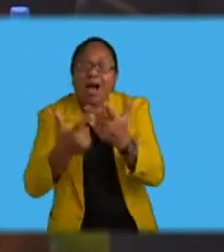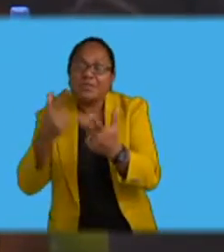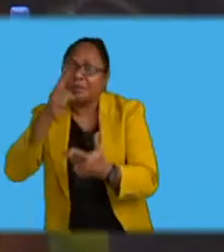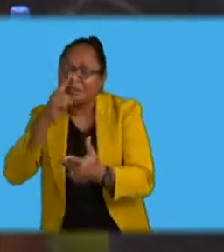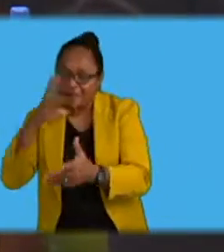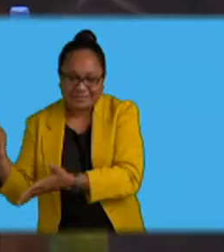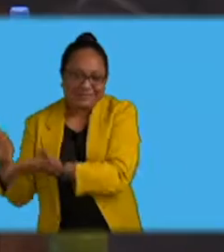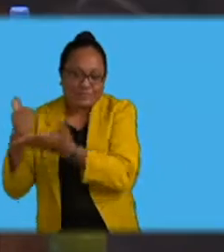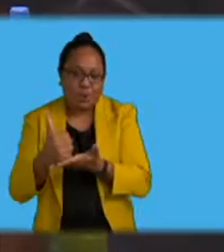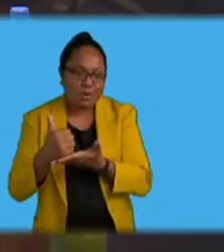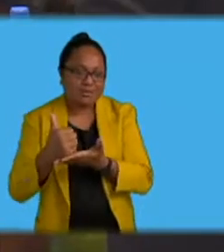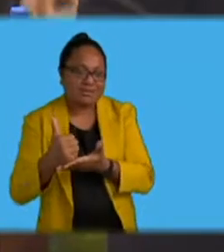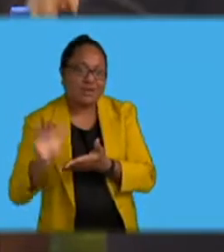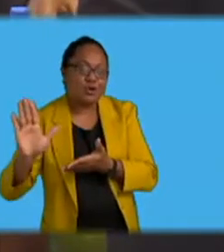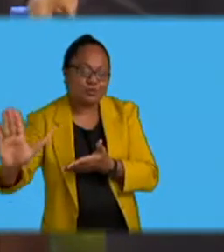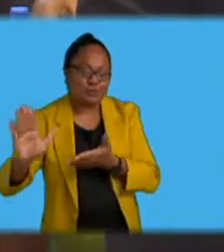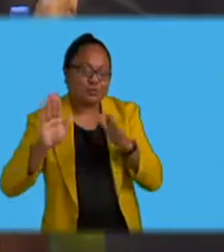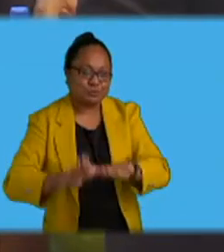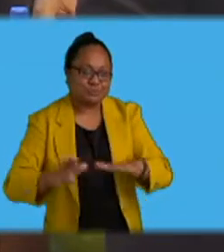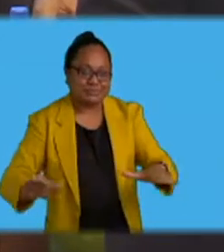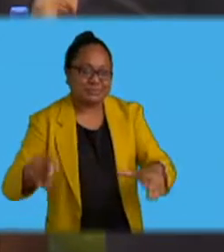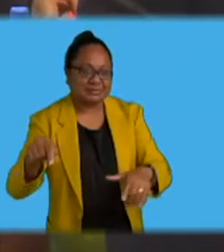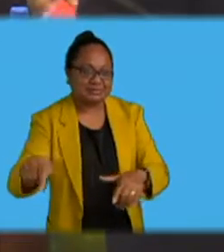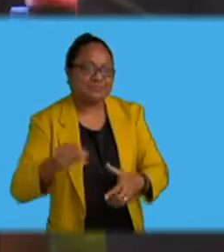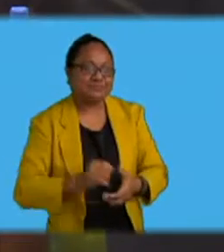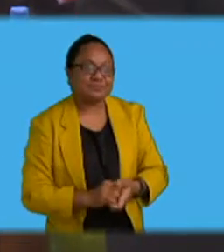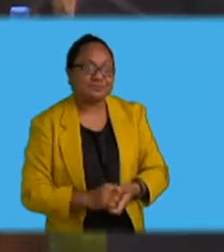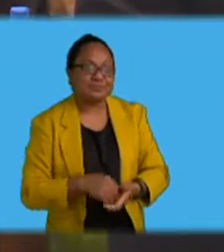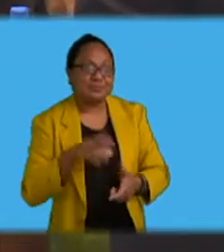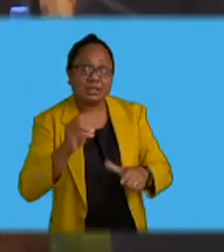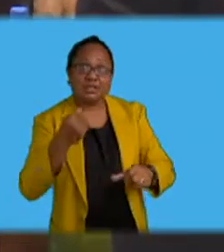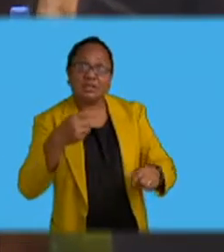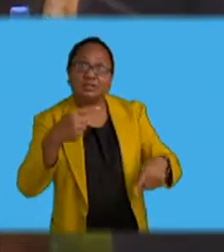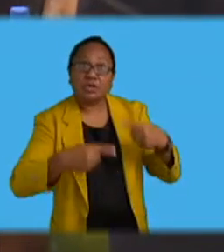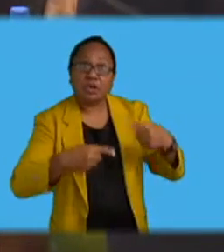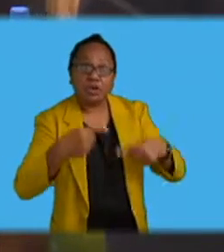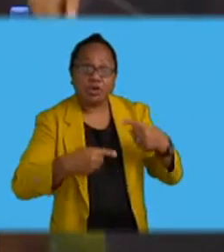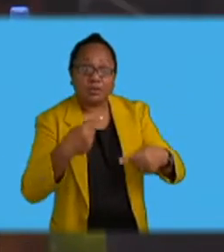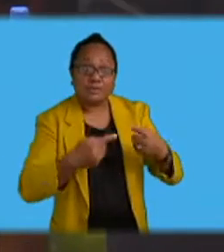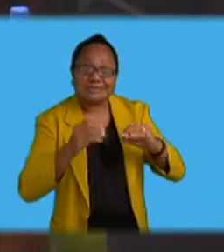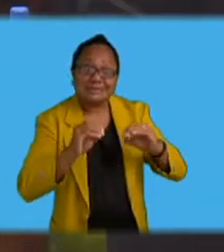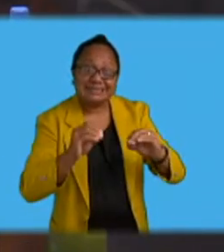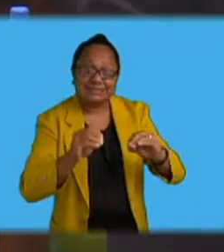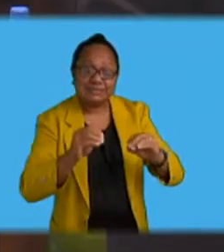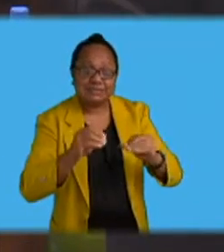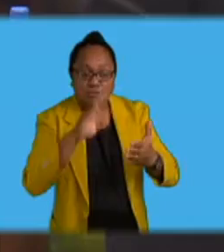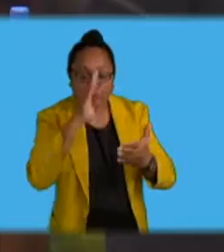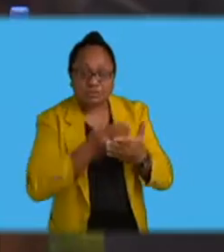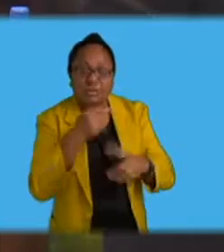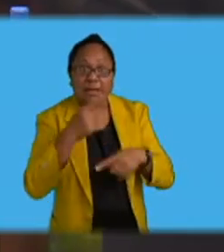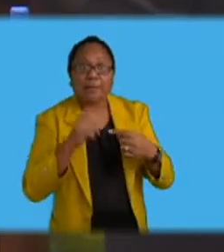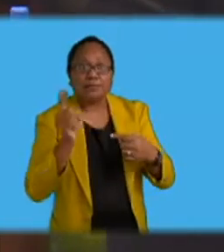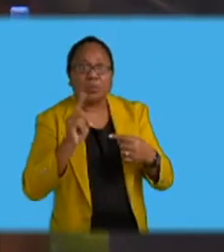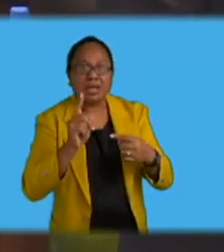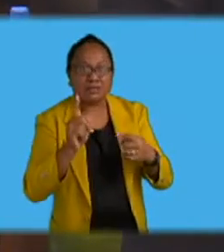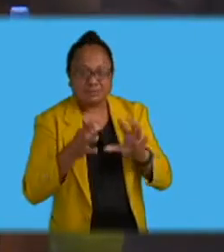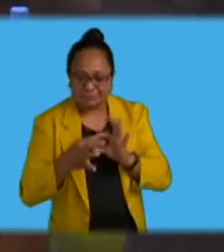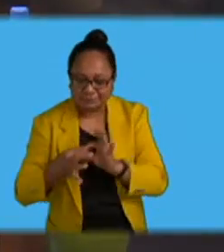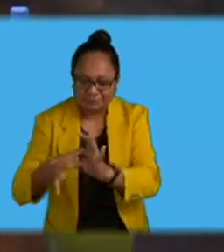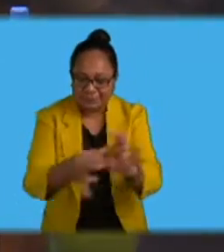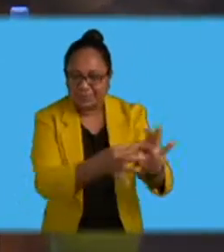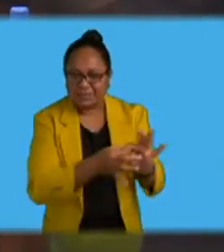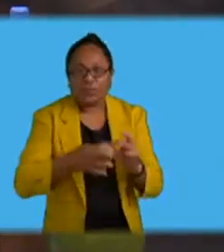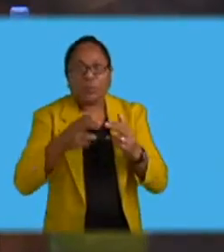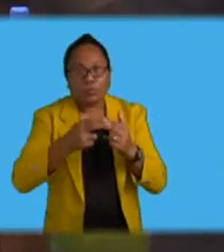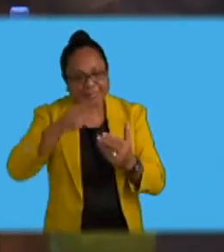Speaker. Madam Speaker, this competition educates students about interdependence between human being and the environment